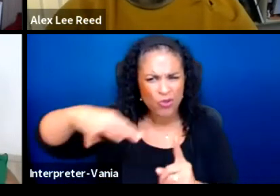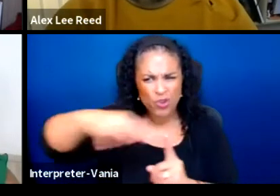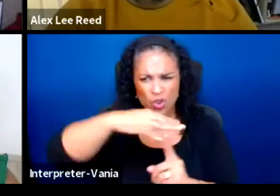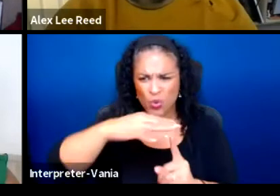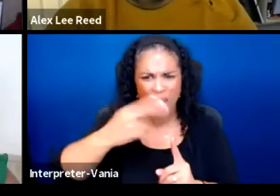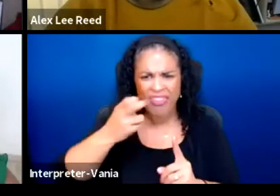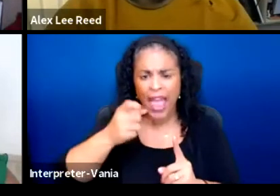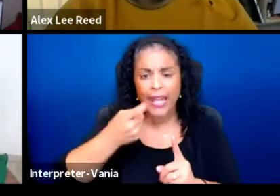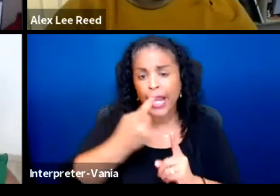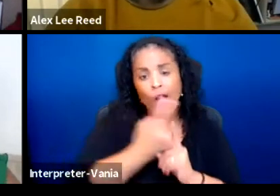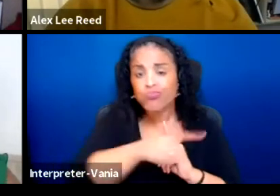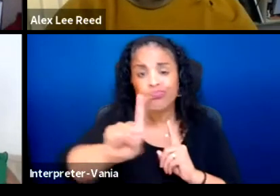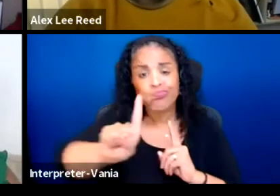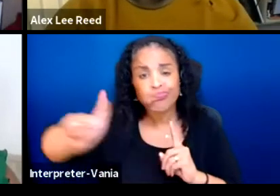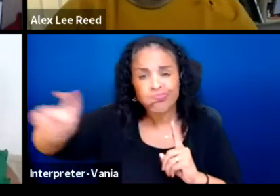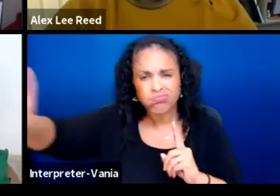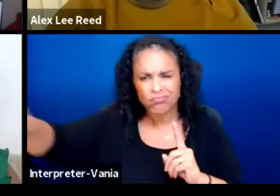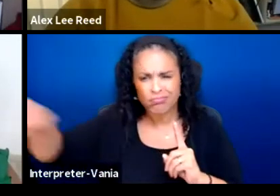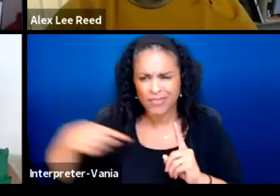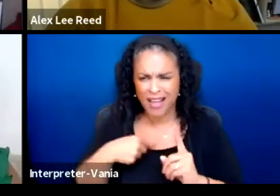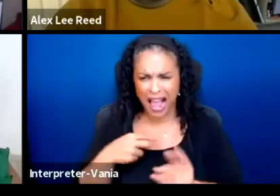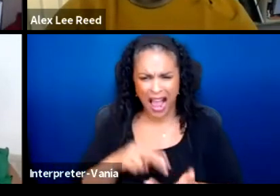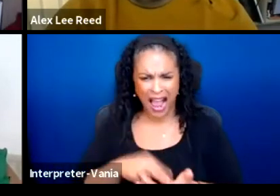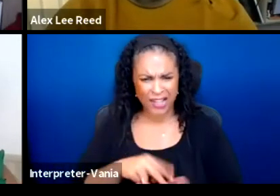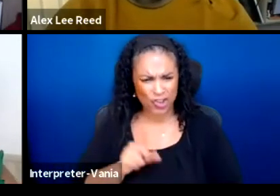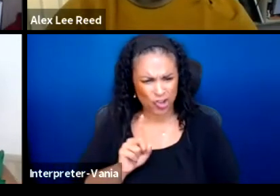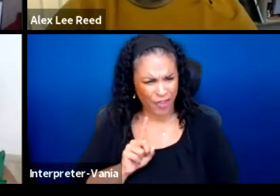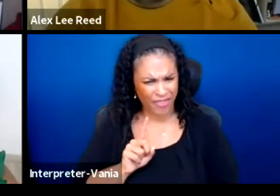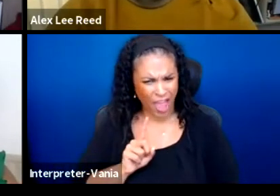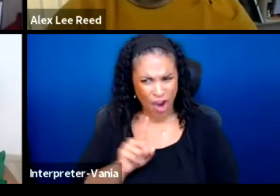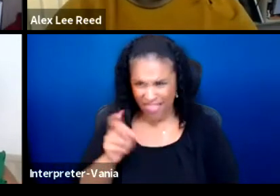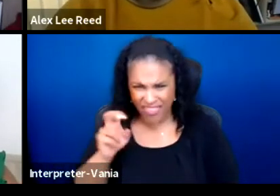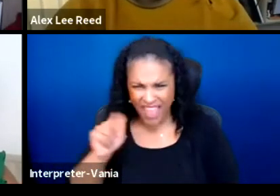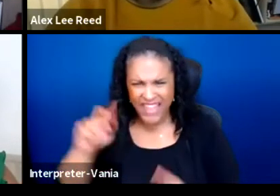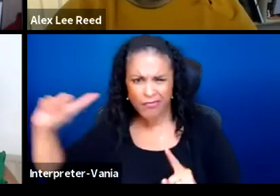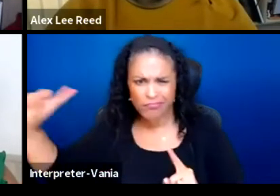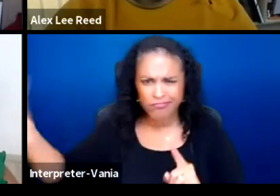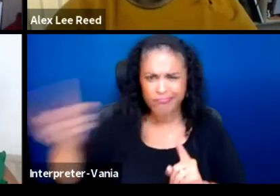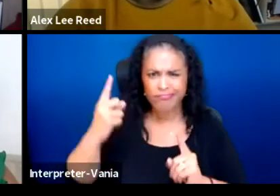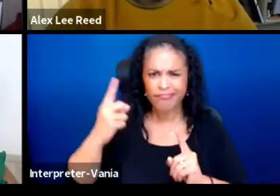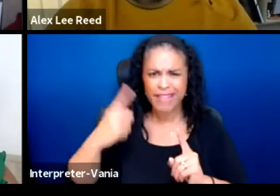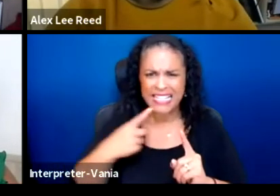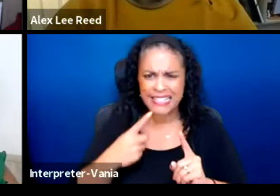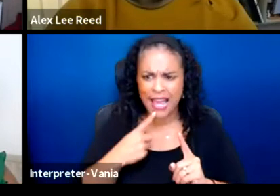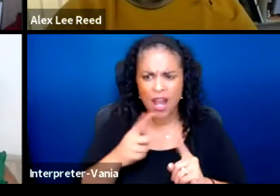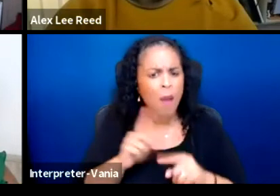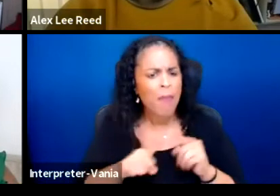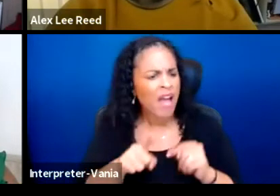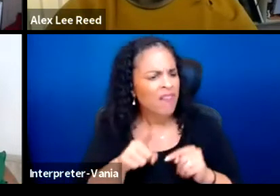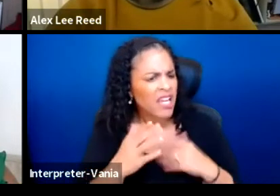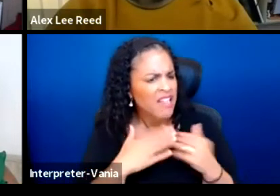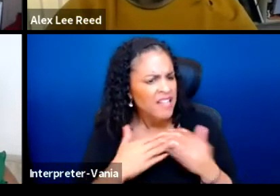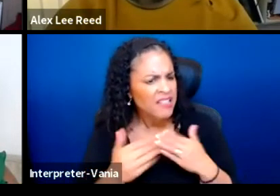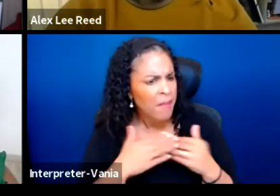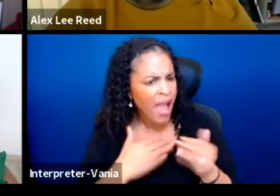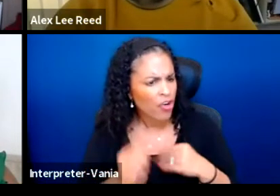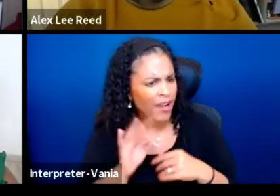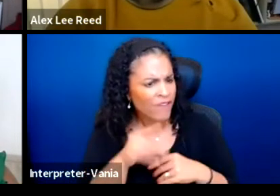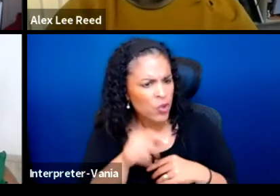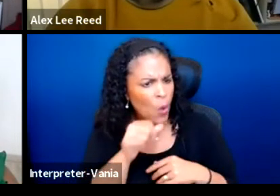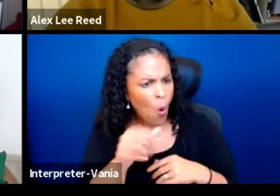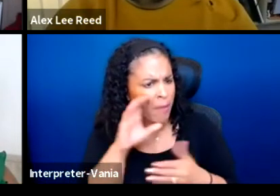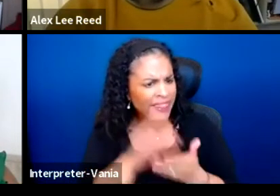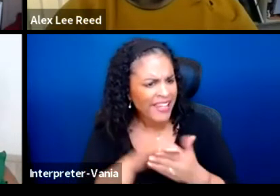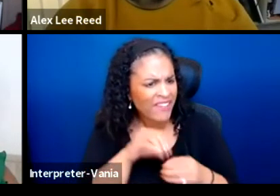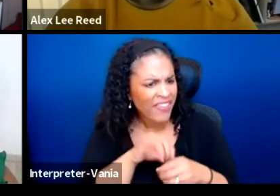and started walking the other way. And I just stood there. Then he turned back around and said, "But it doesn't matter if you don't believe it